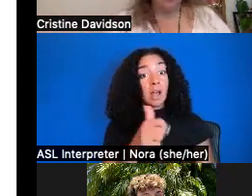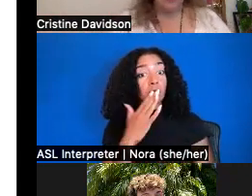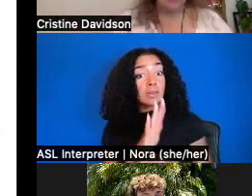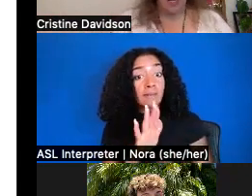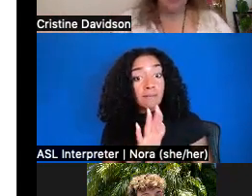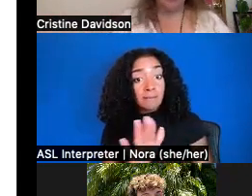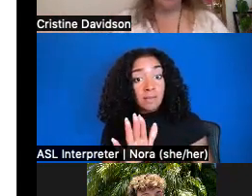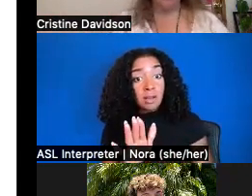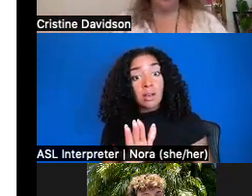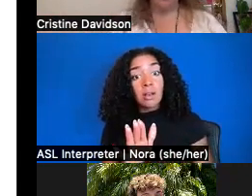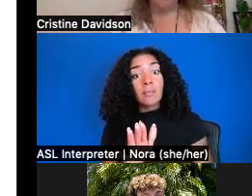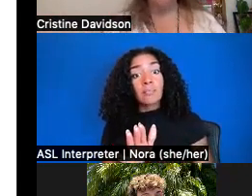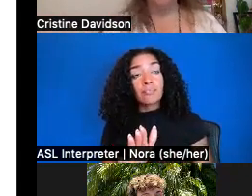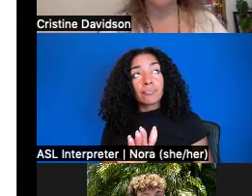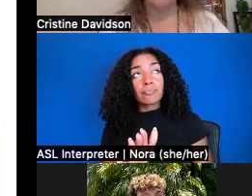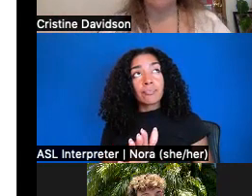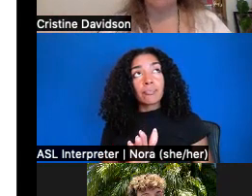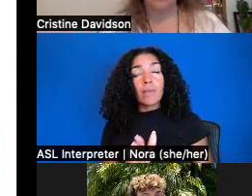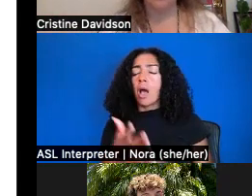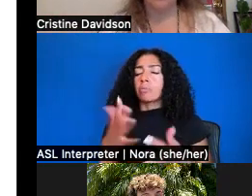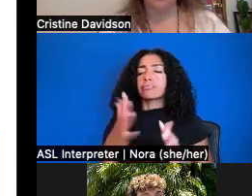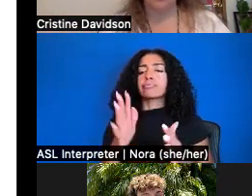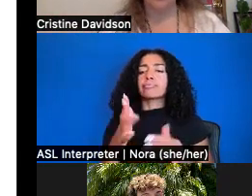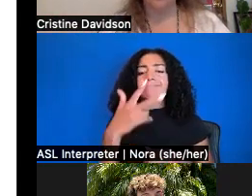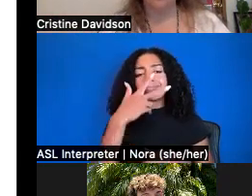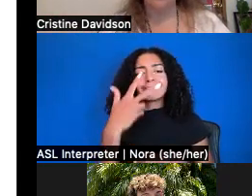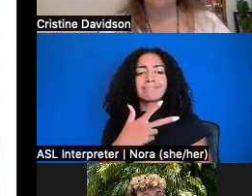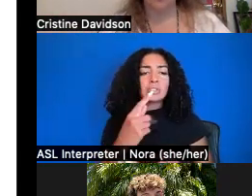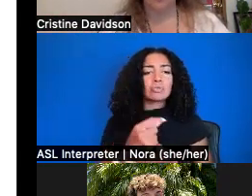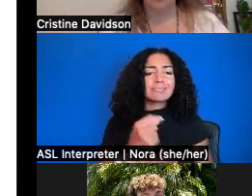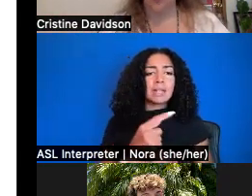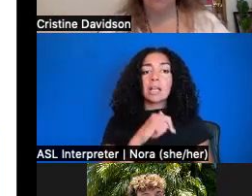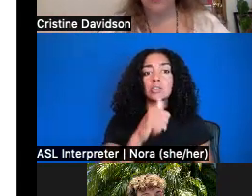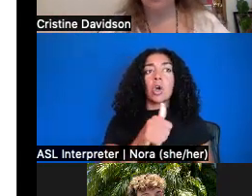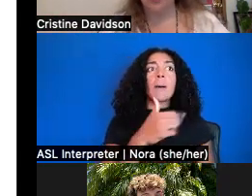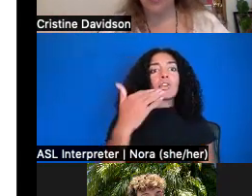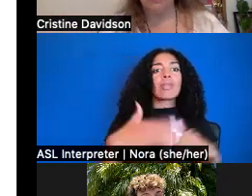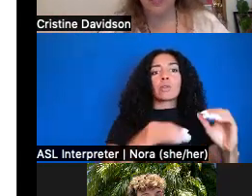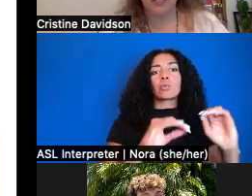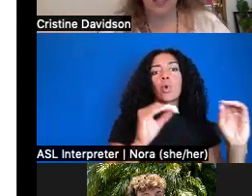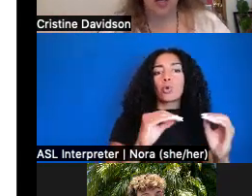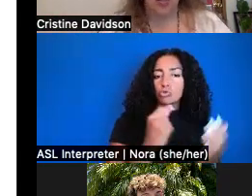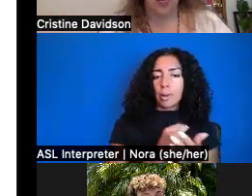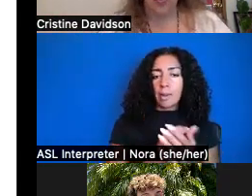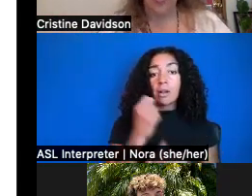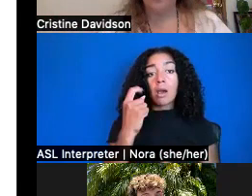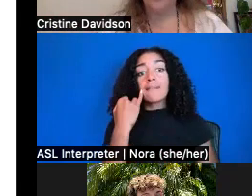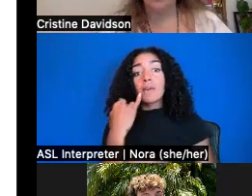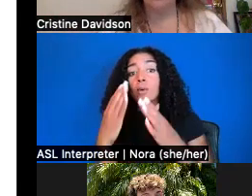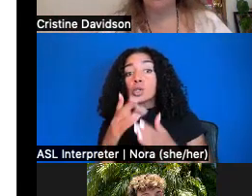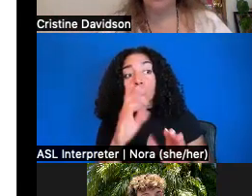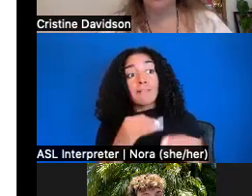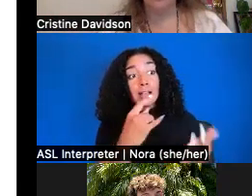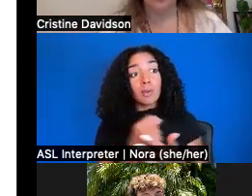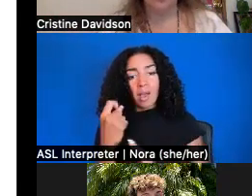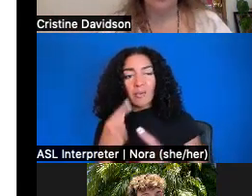Inadequate treatment is not better than no treatment, because if somebody is going to support pro-offending beliefs or